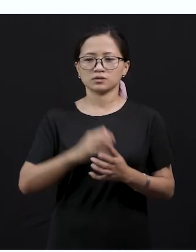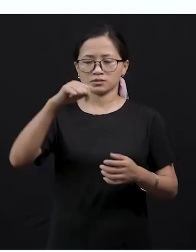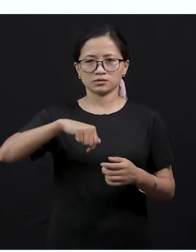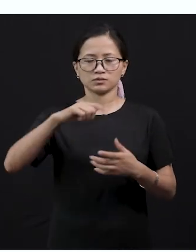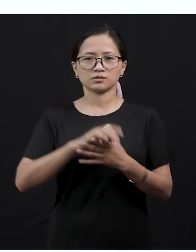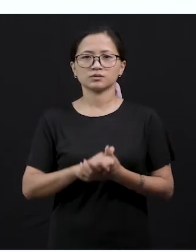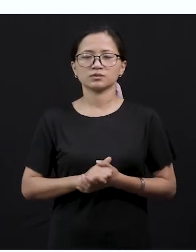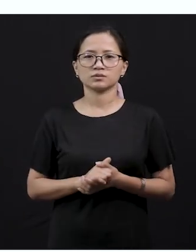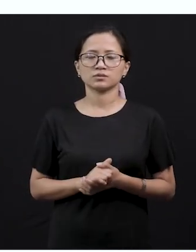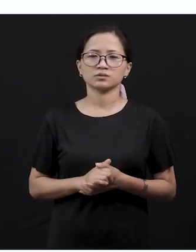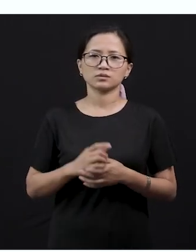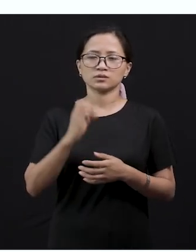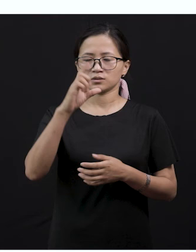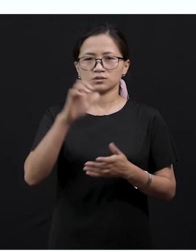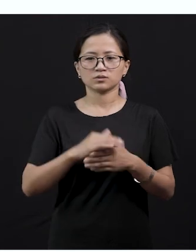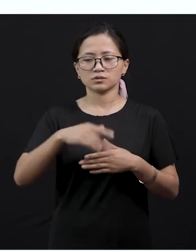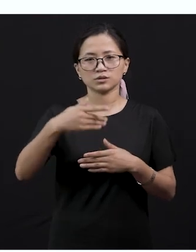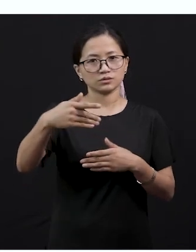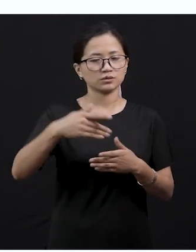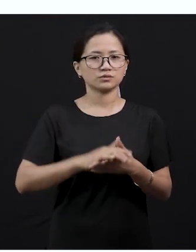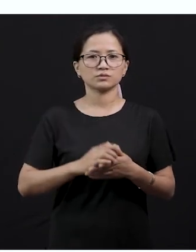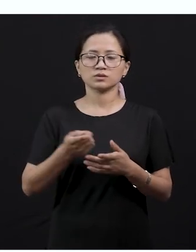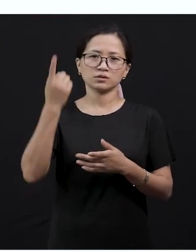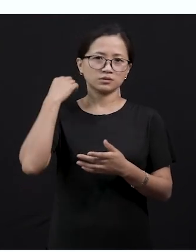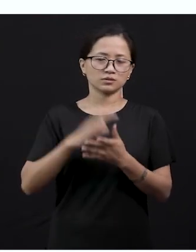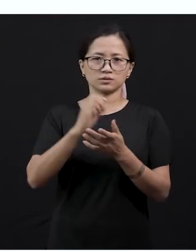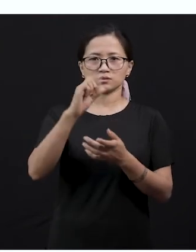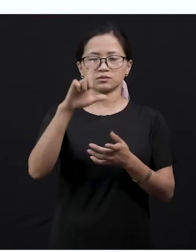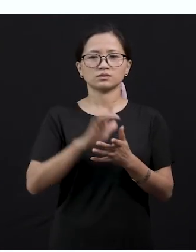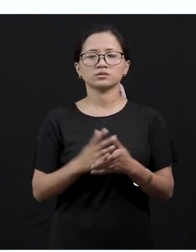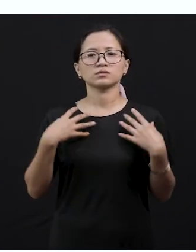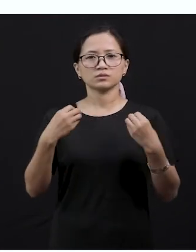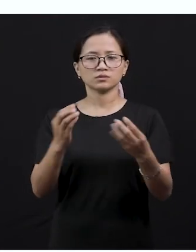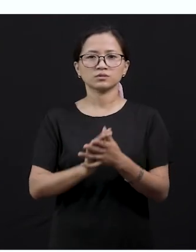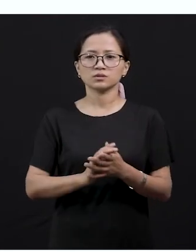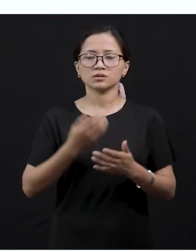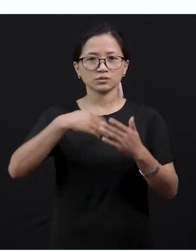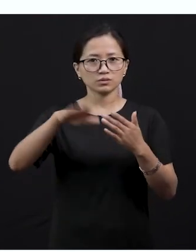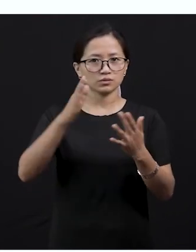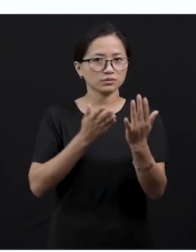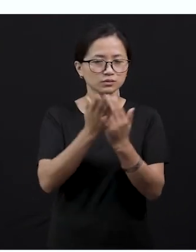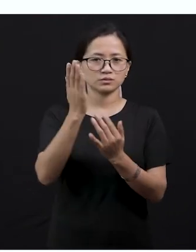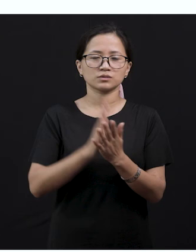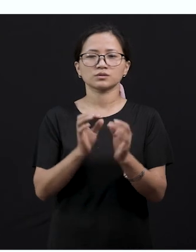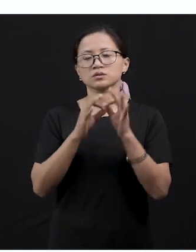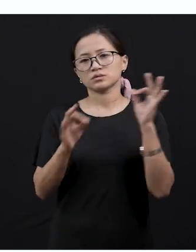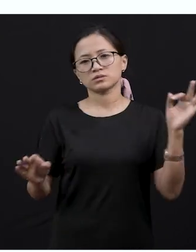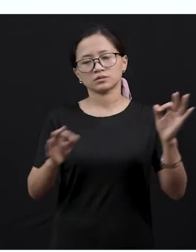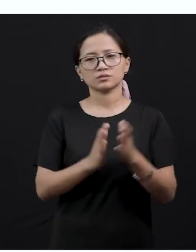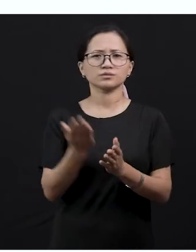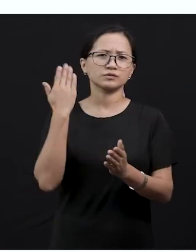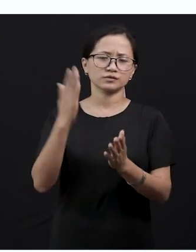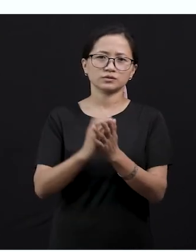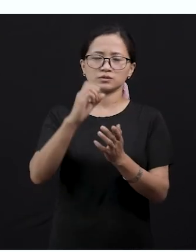and today's class is a continuation from last class. So I want you to first go through the story in